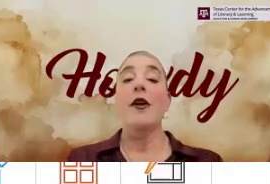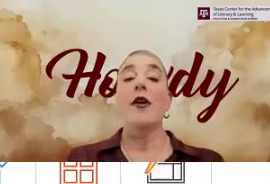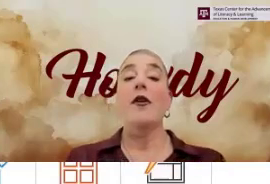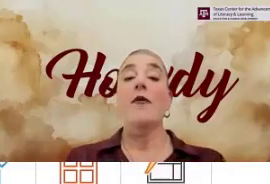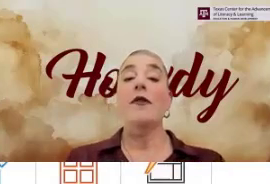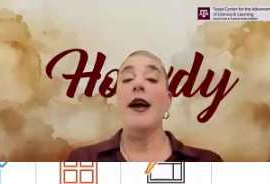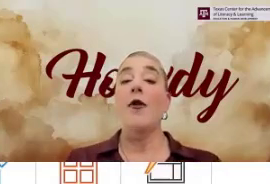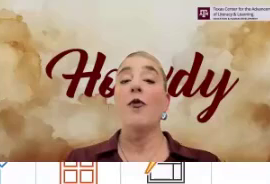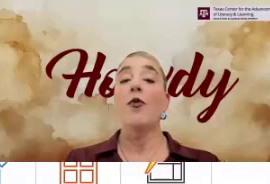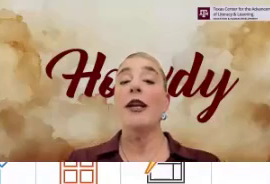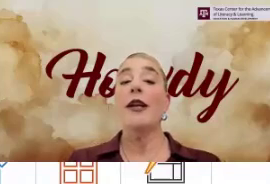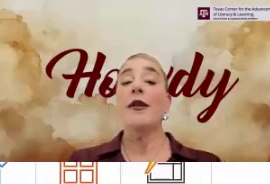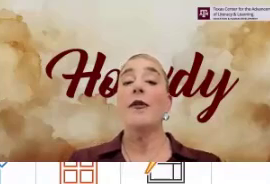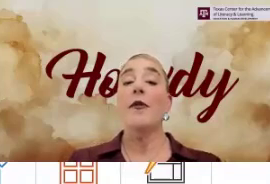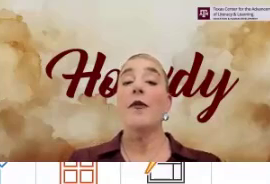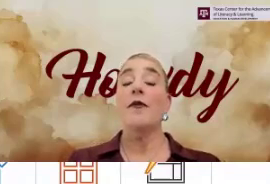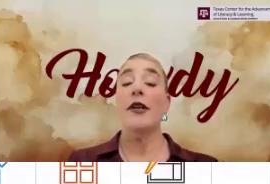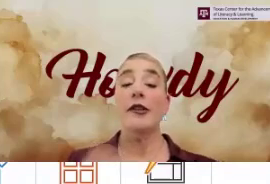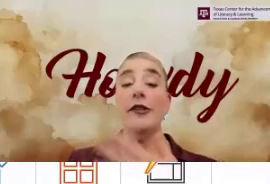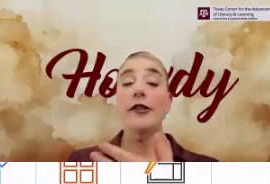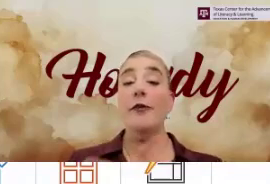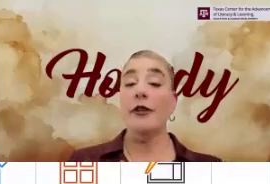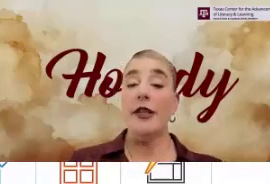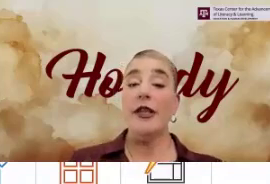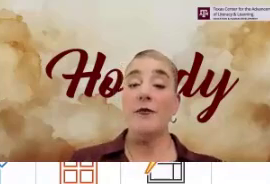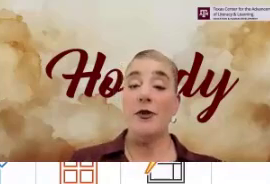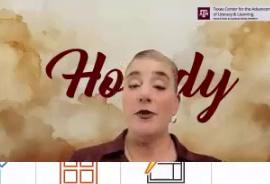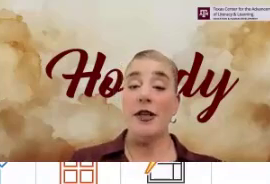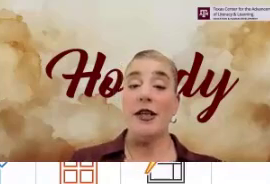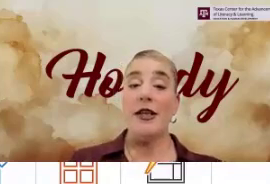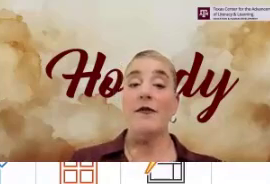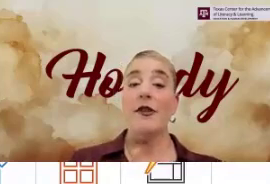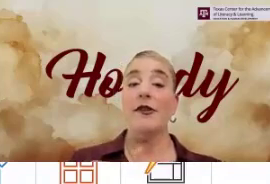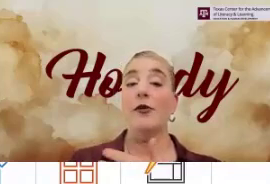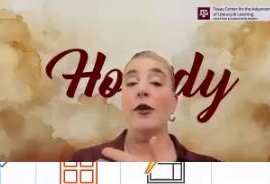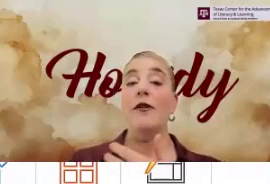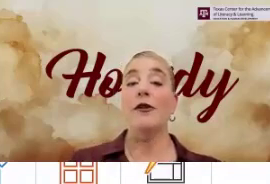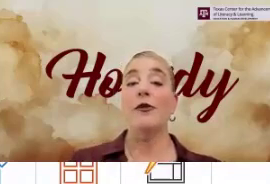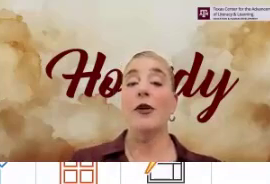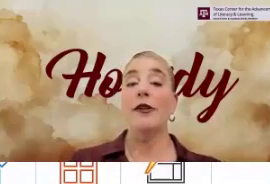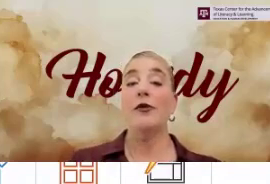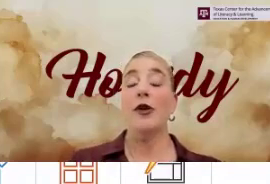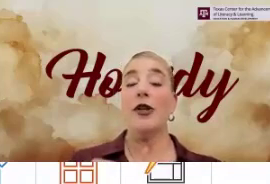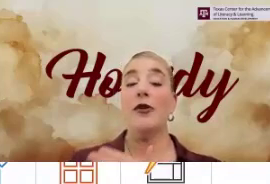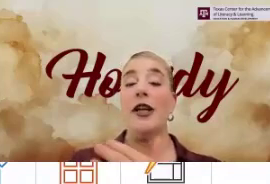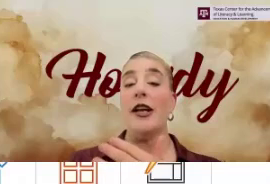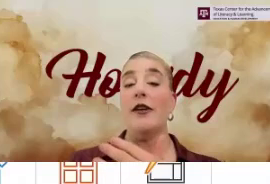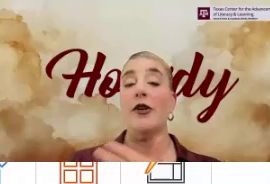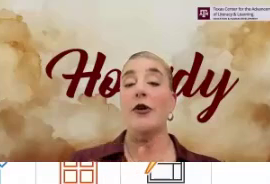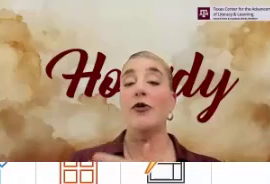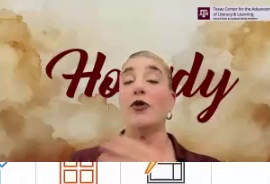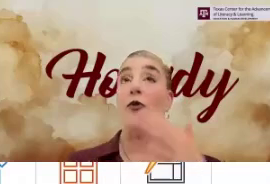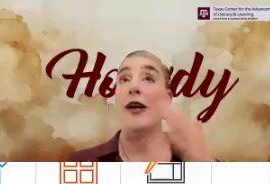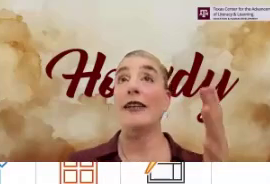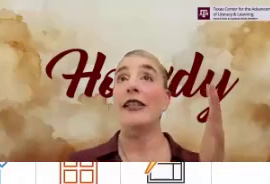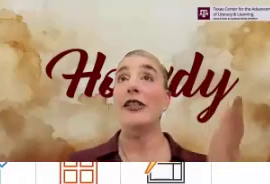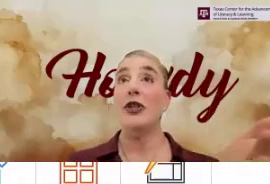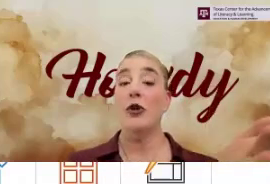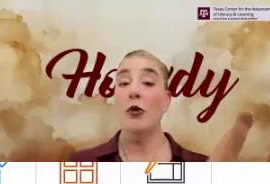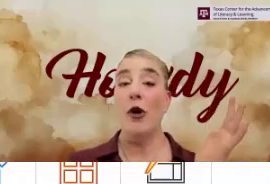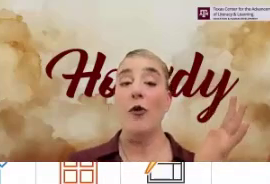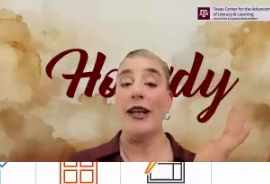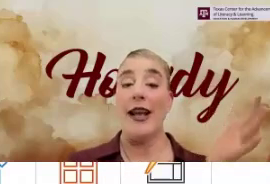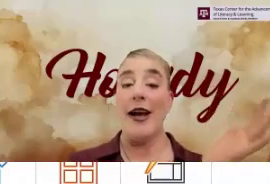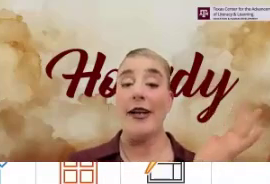toe. Now the accessibility community, this is one of those ones where you can't go